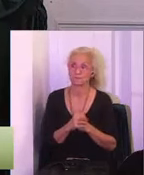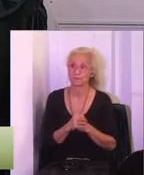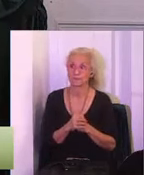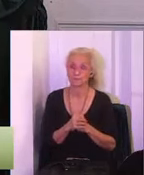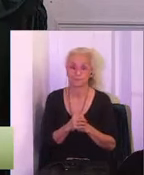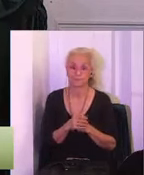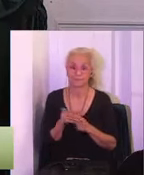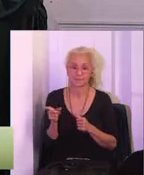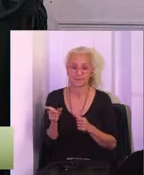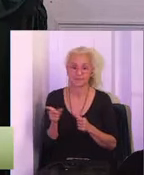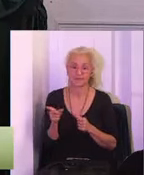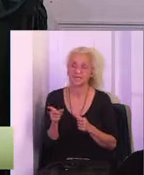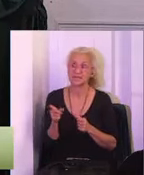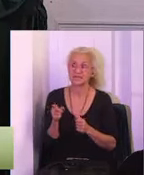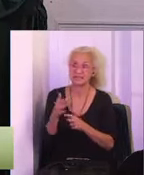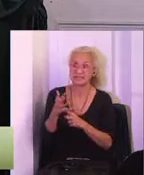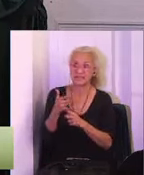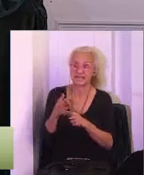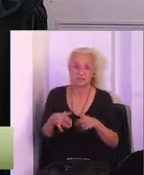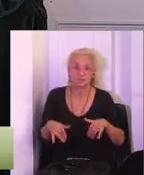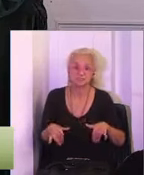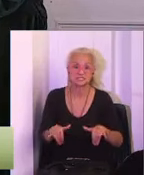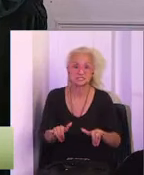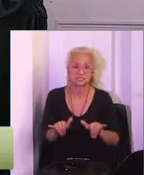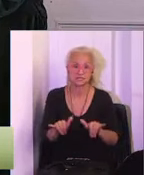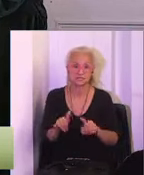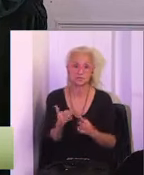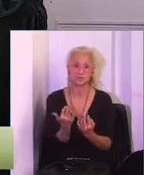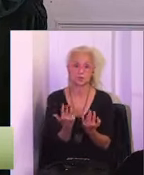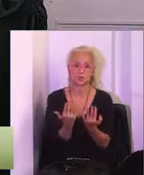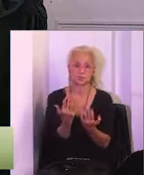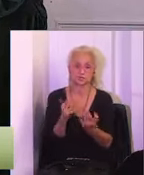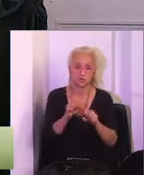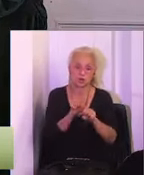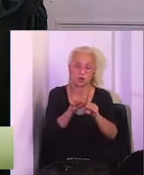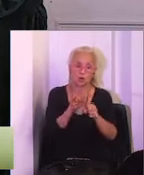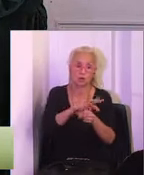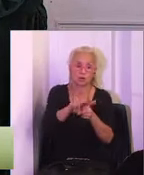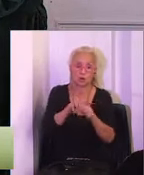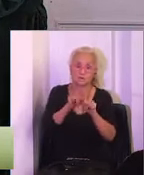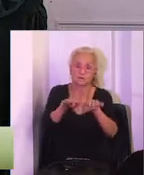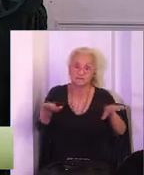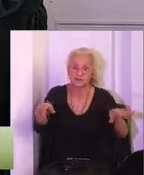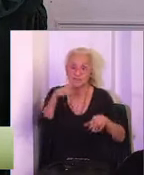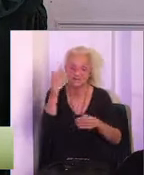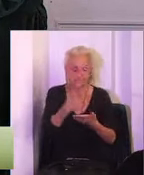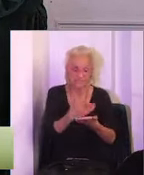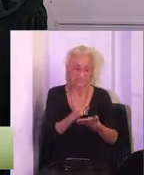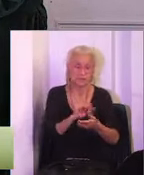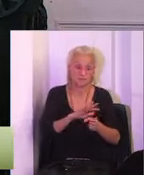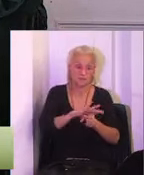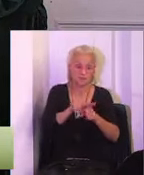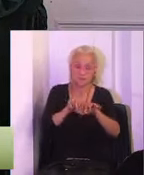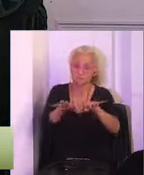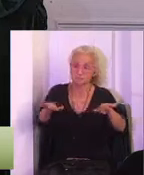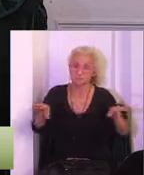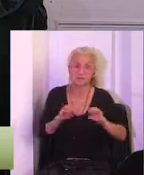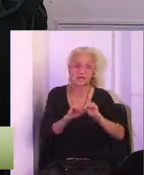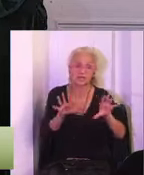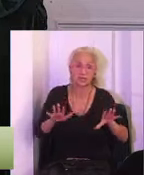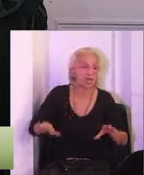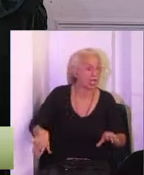The COVID candle still burns. It burns because the lessons of the pandemic are clearly not